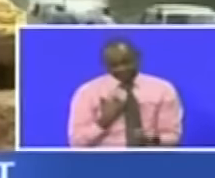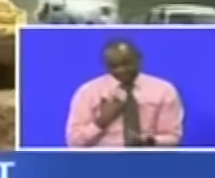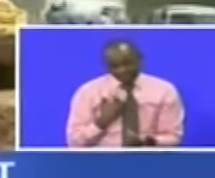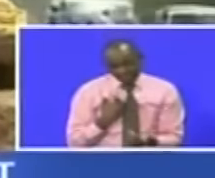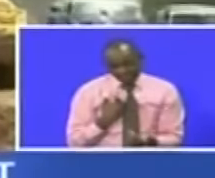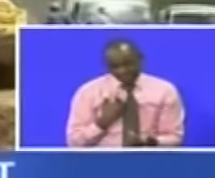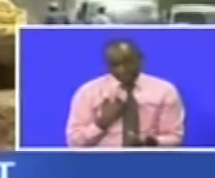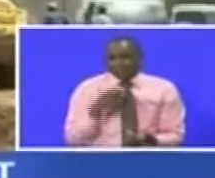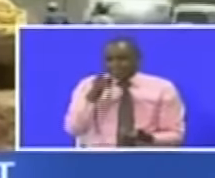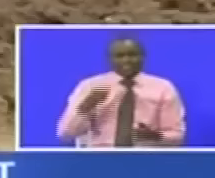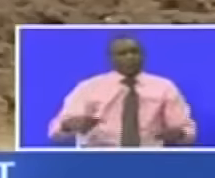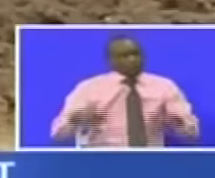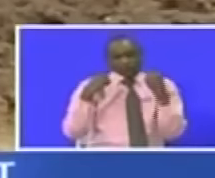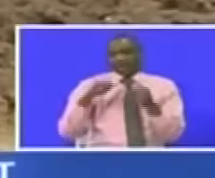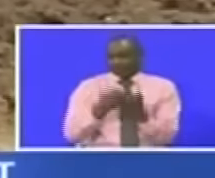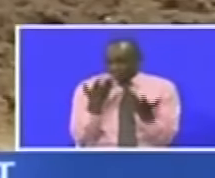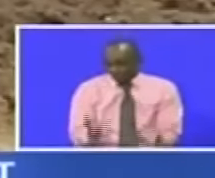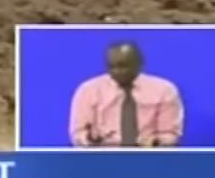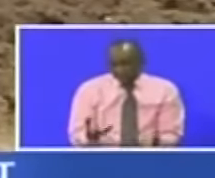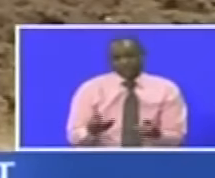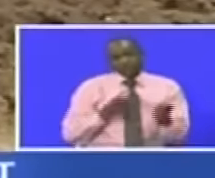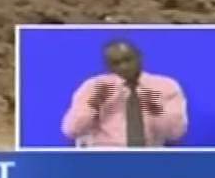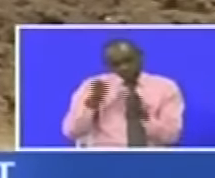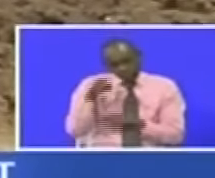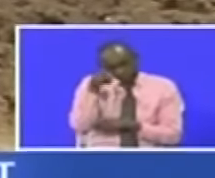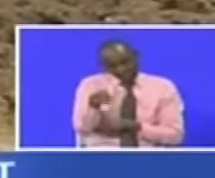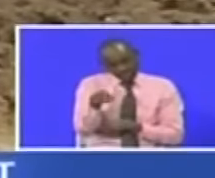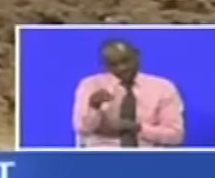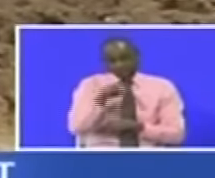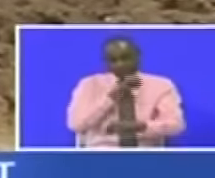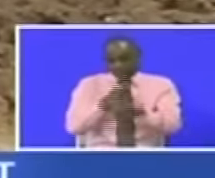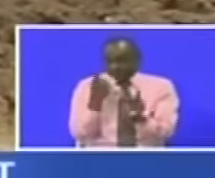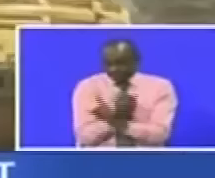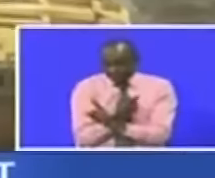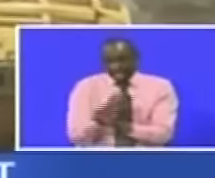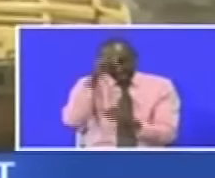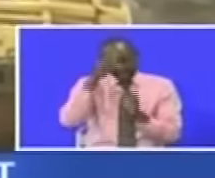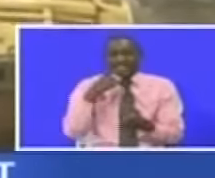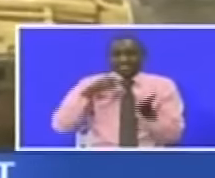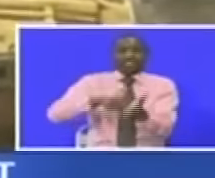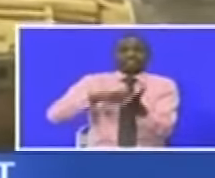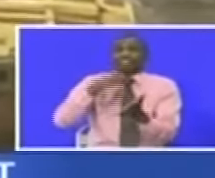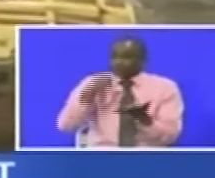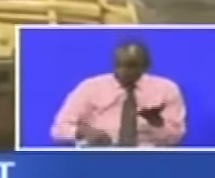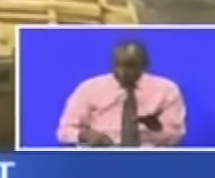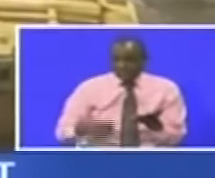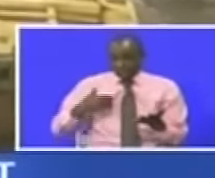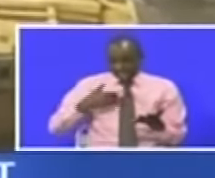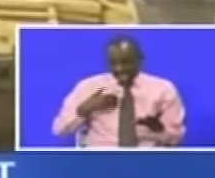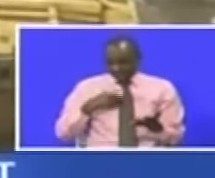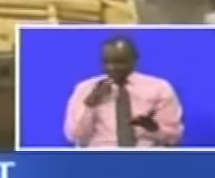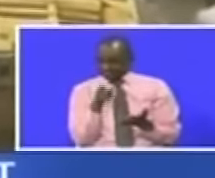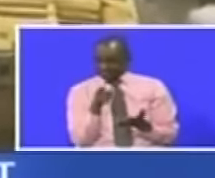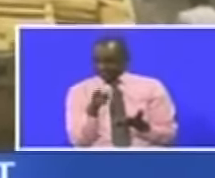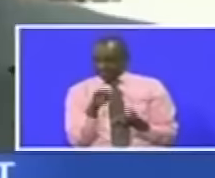The real battle is about the funds controlled by the authorities, with the governors insisting that there is an overlap